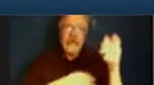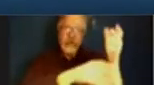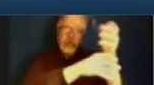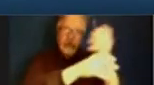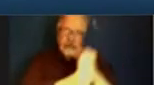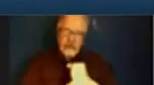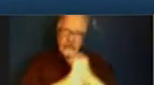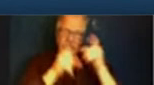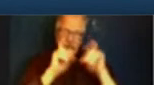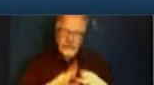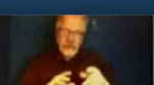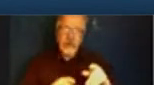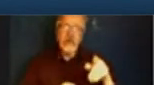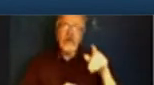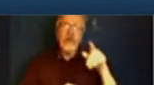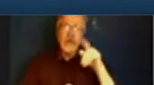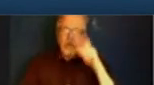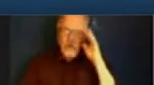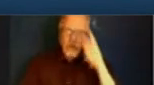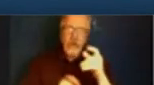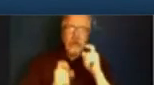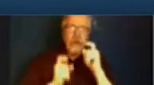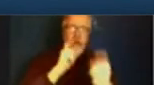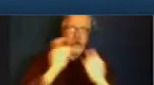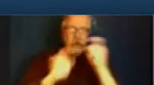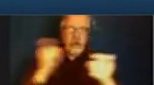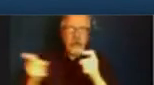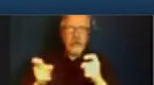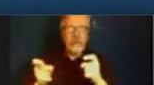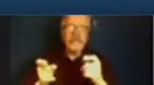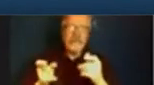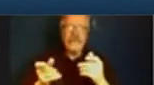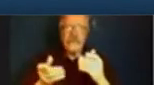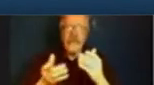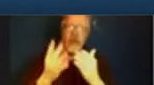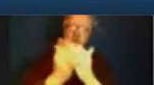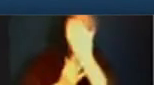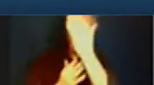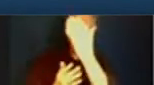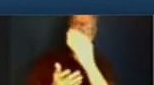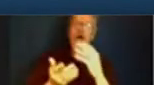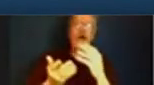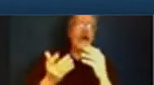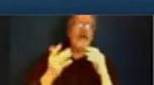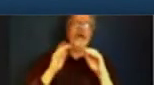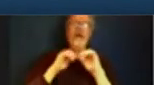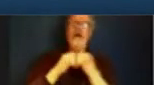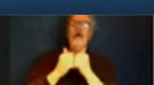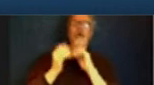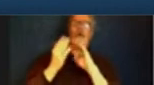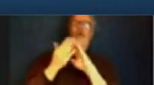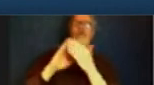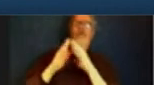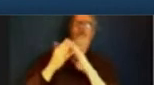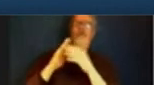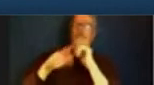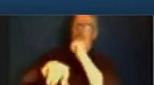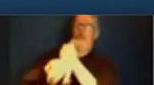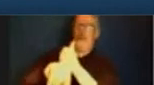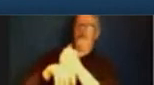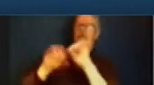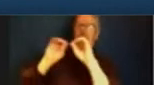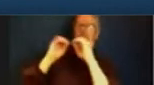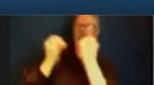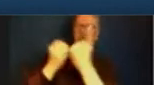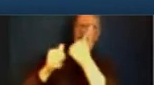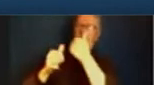them through mechanisms like community-based organizations, or they might be handing them out